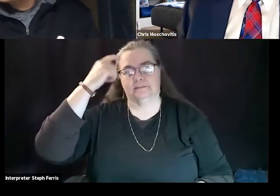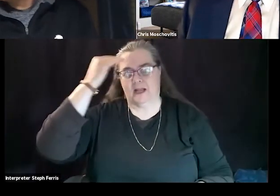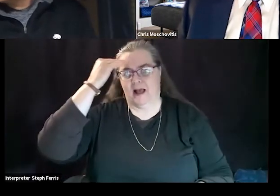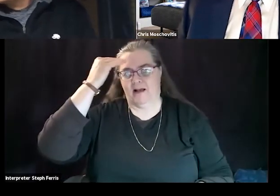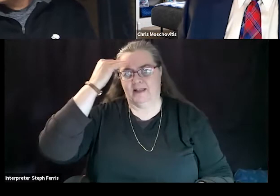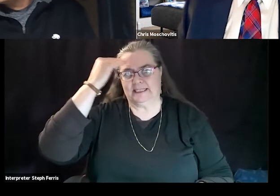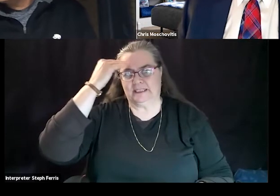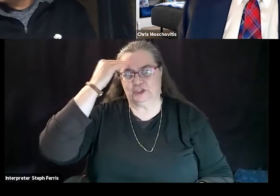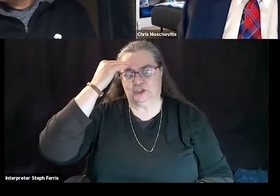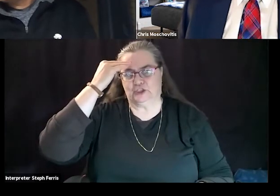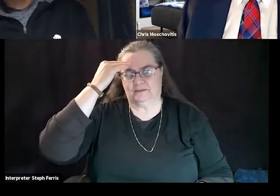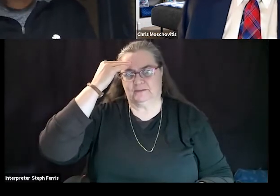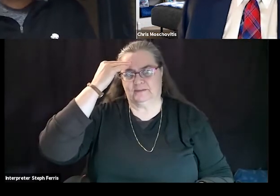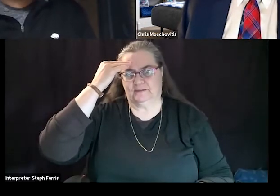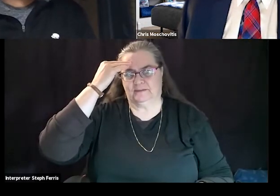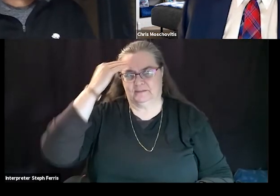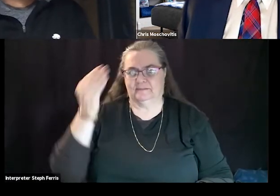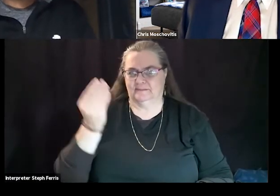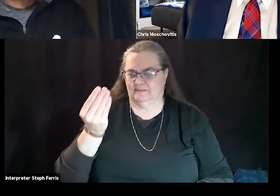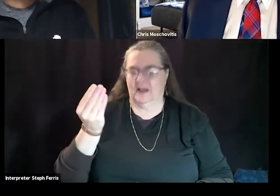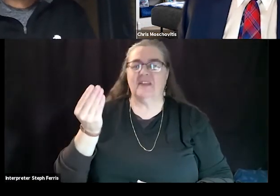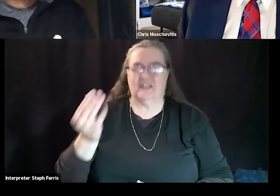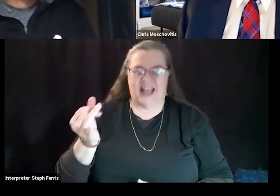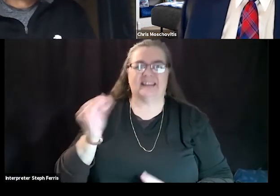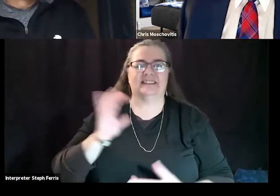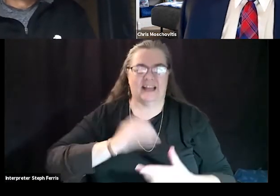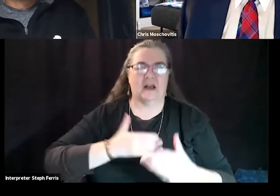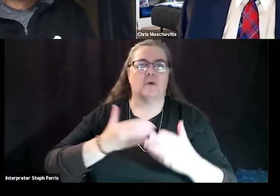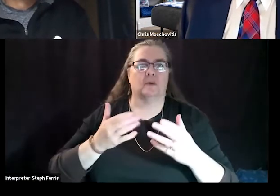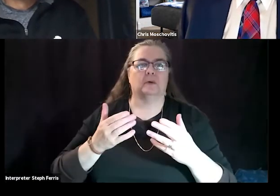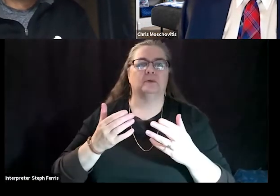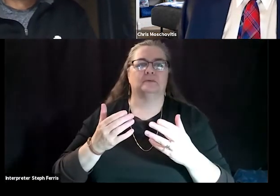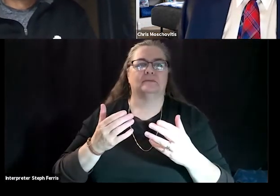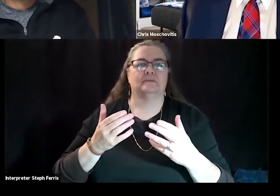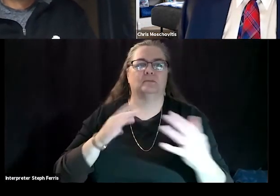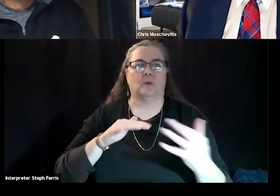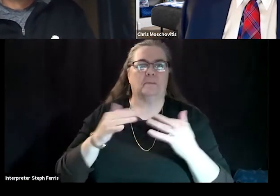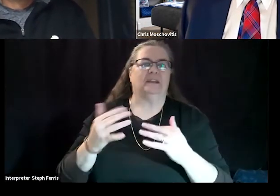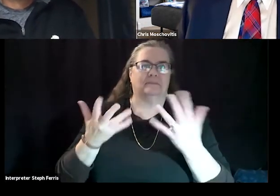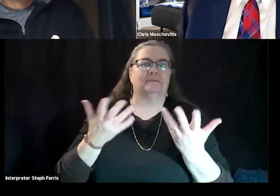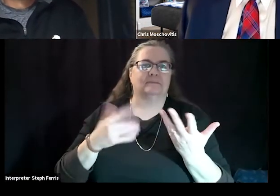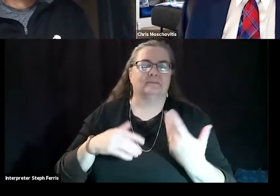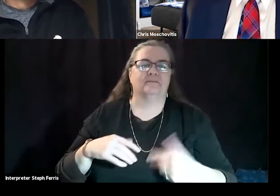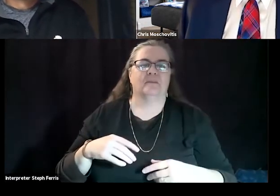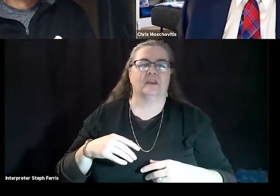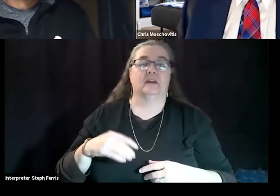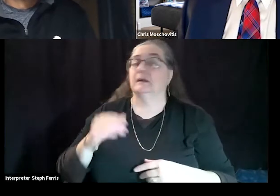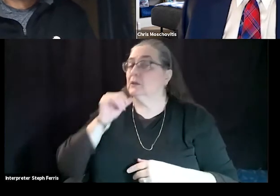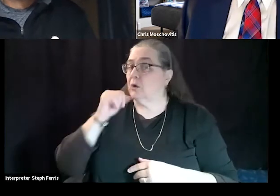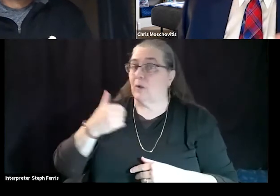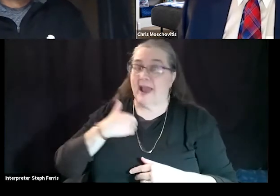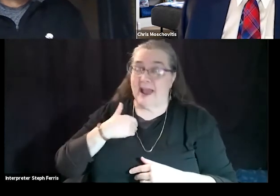IT knowledge, lacking privacy governance knowledge, all are